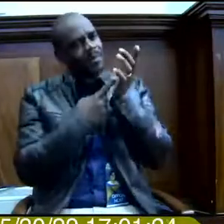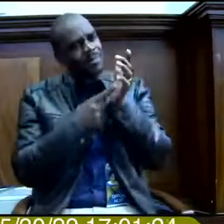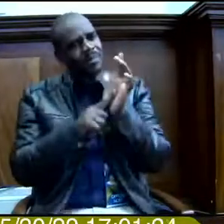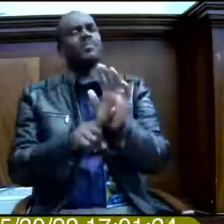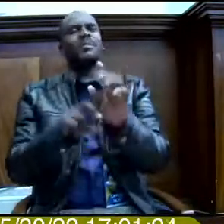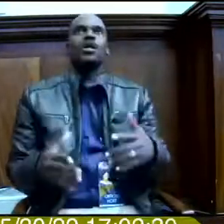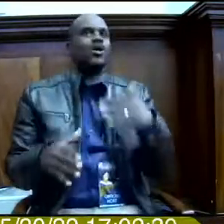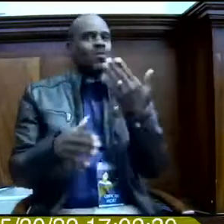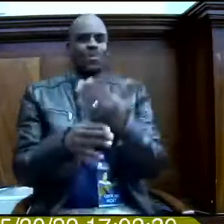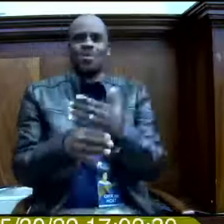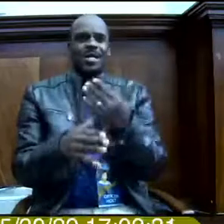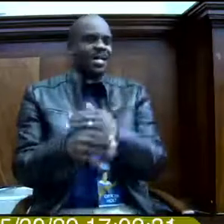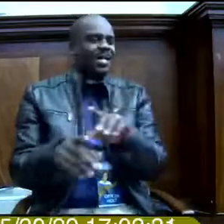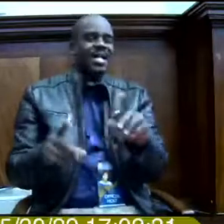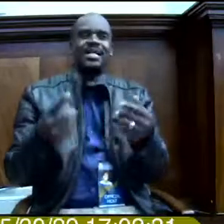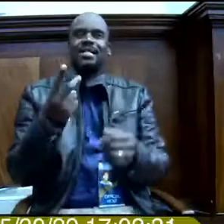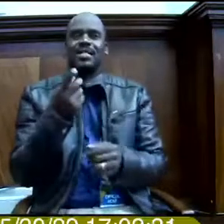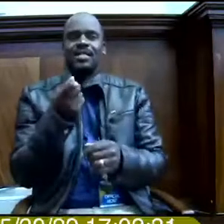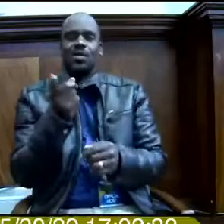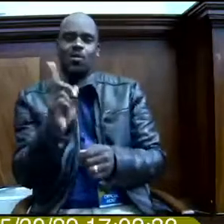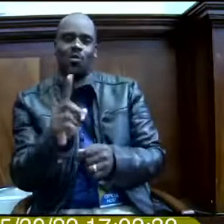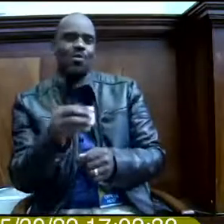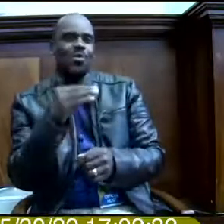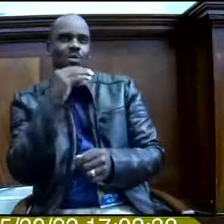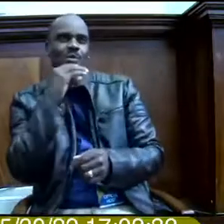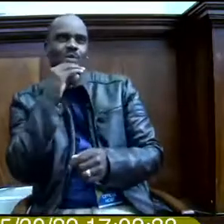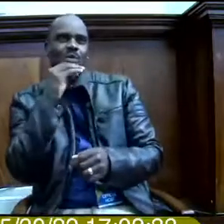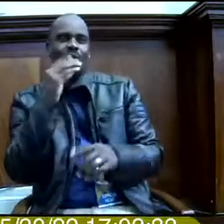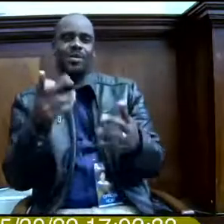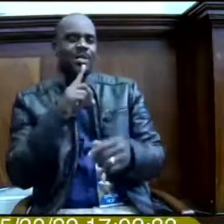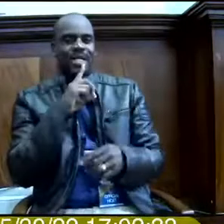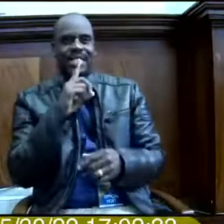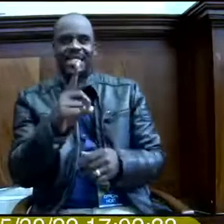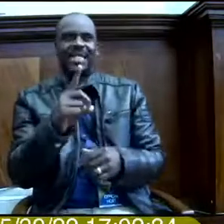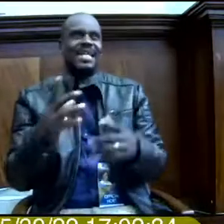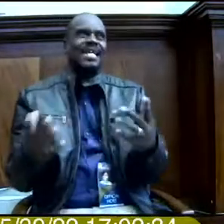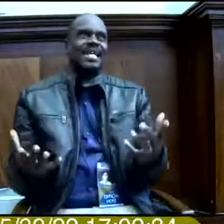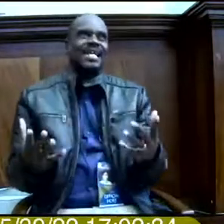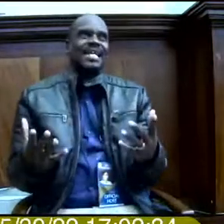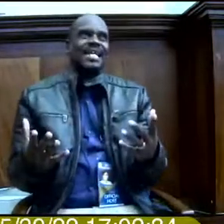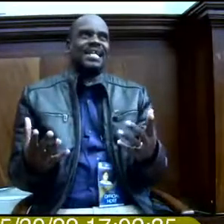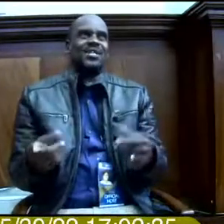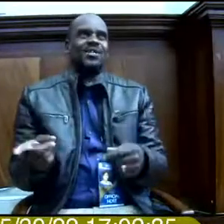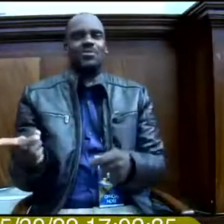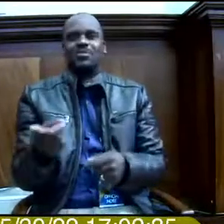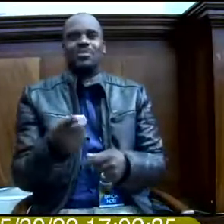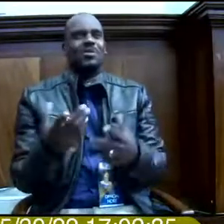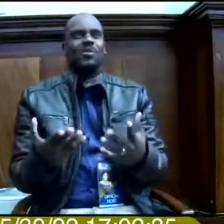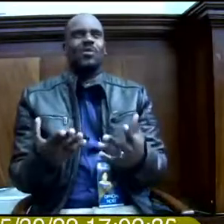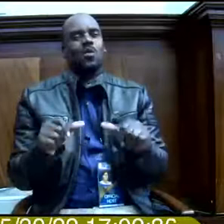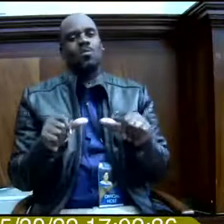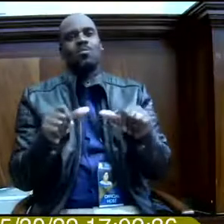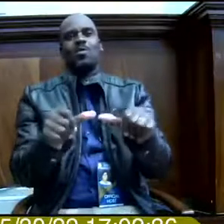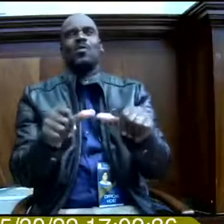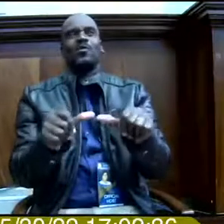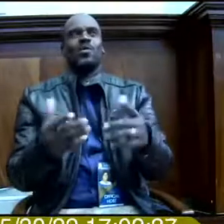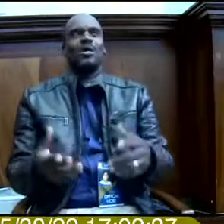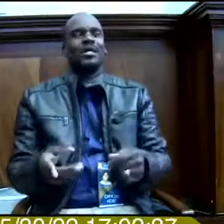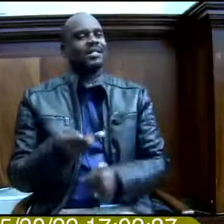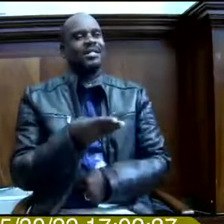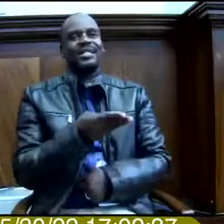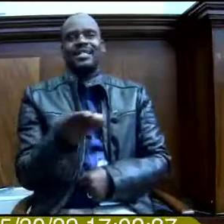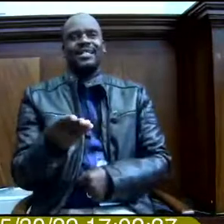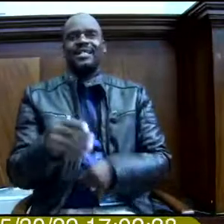or to cossack you will have something to say and uh boldly so moving forward this